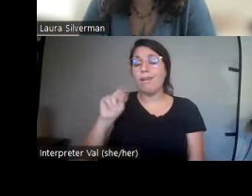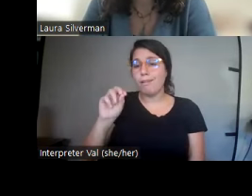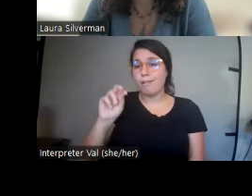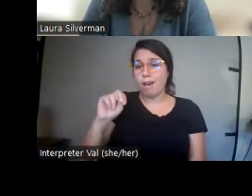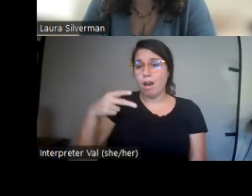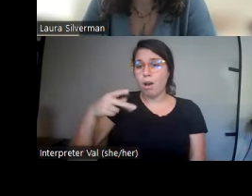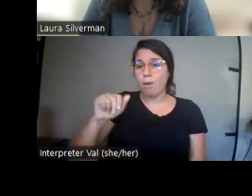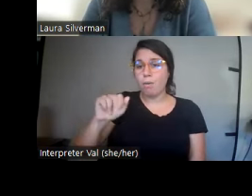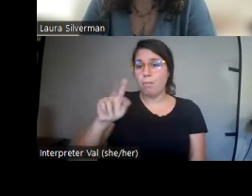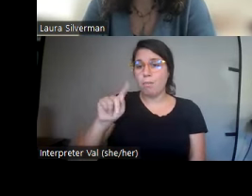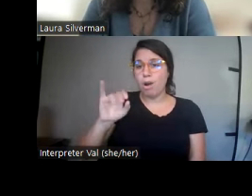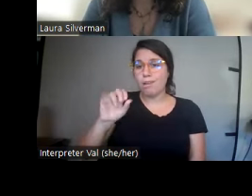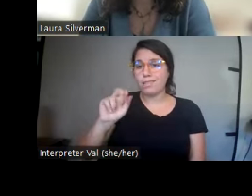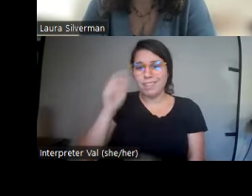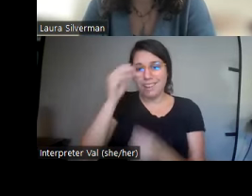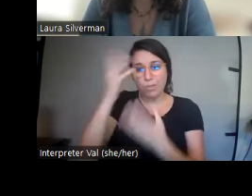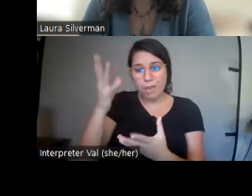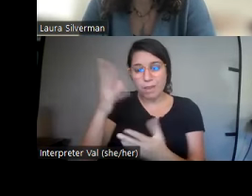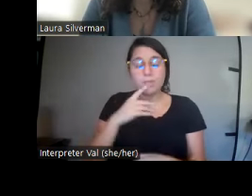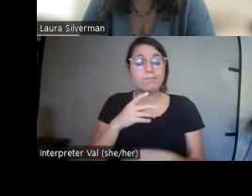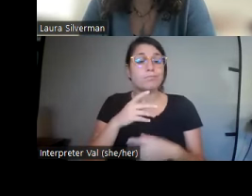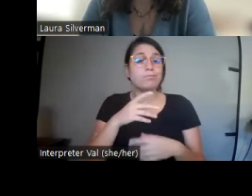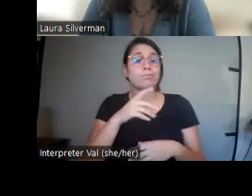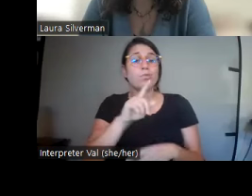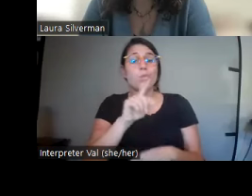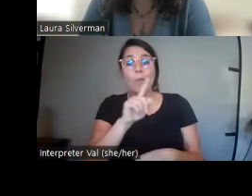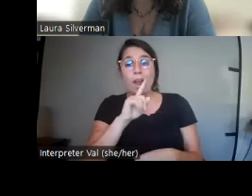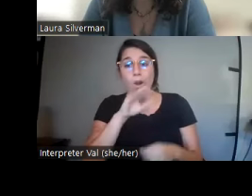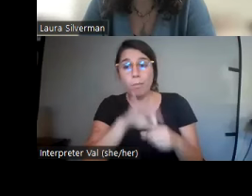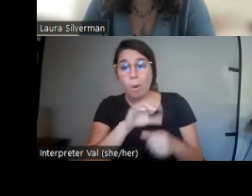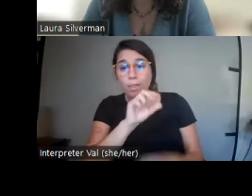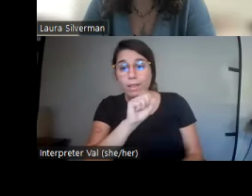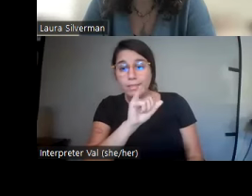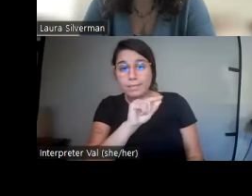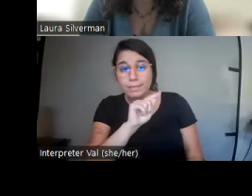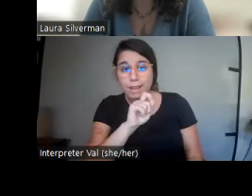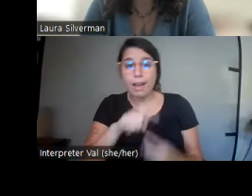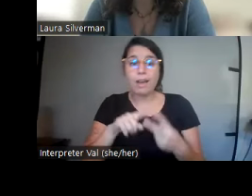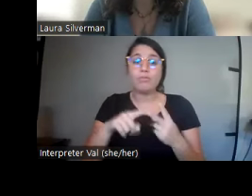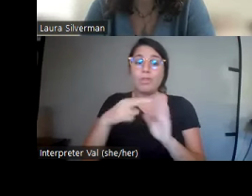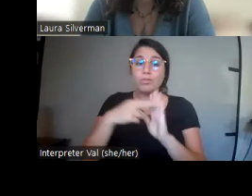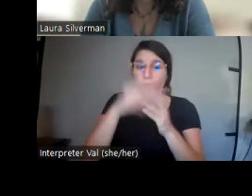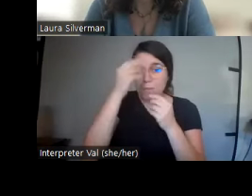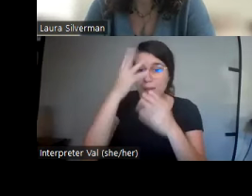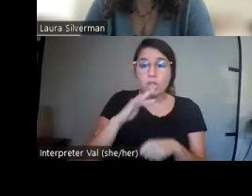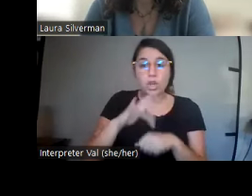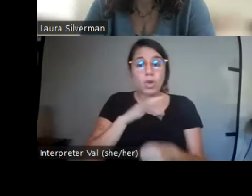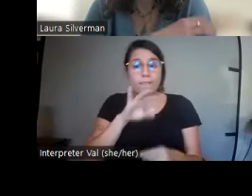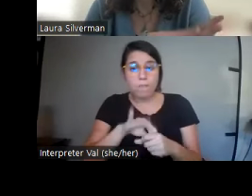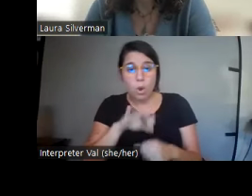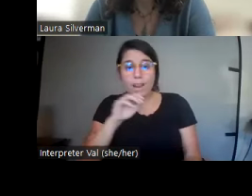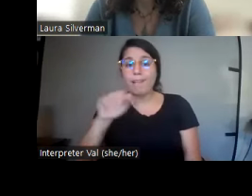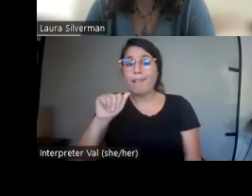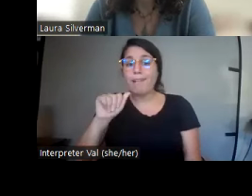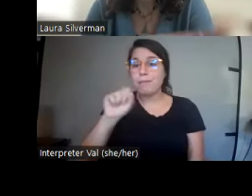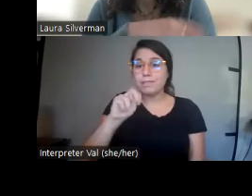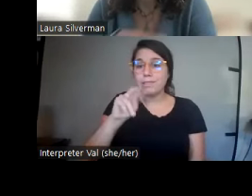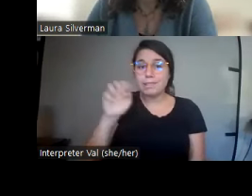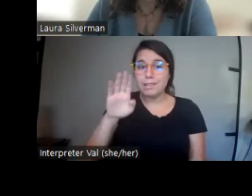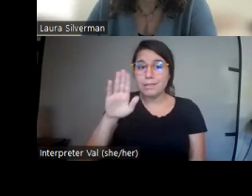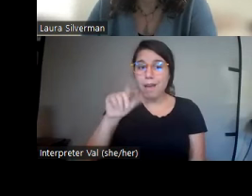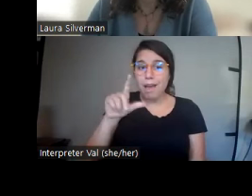information about things like your polling site, registration, things like early voting and absentee ballots. There's voter information, and